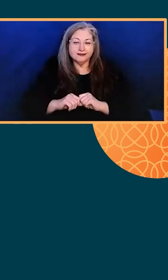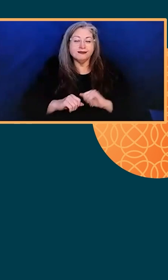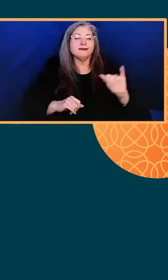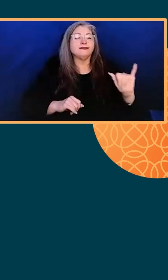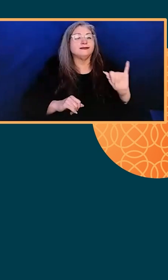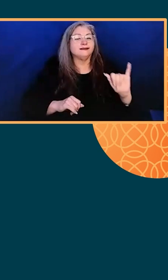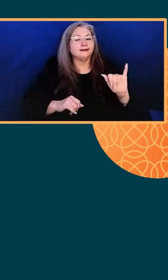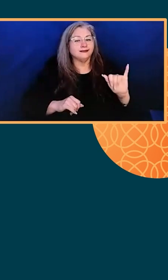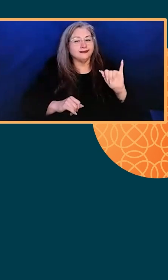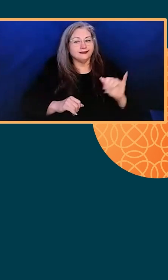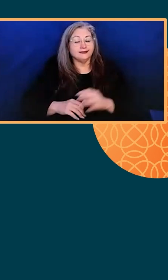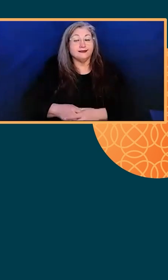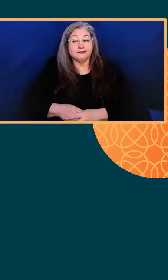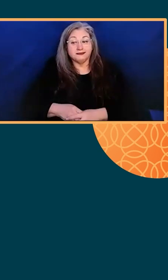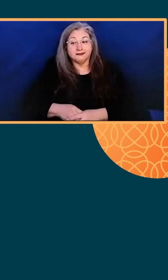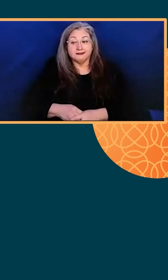Wow.